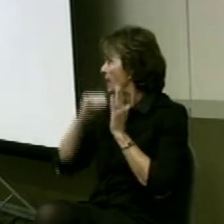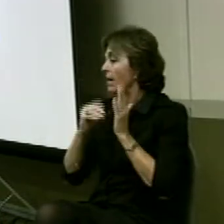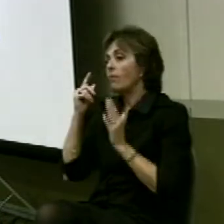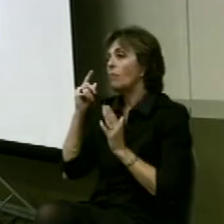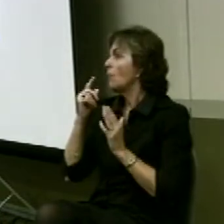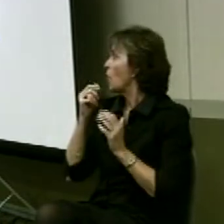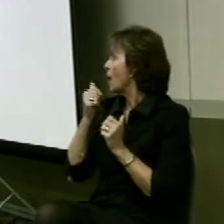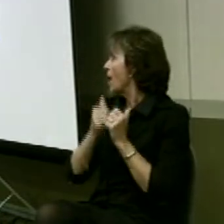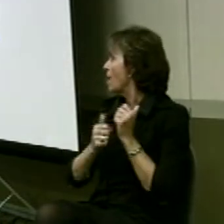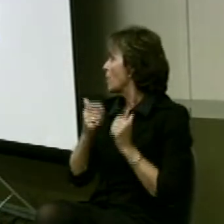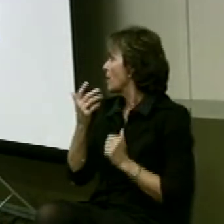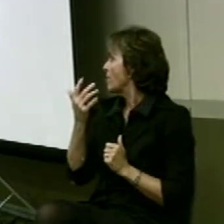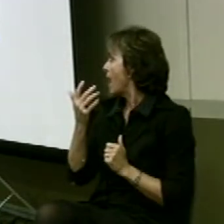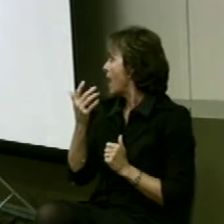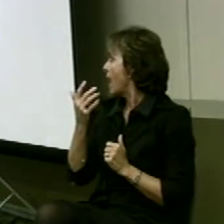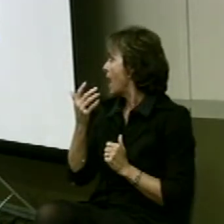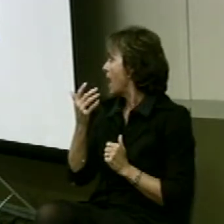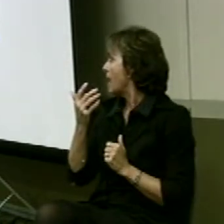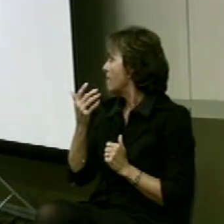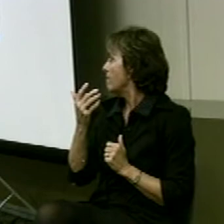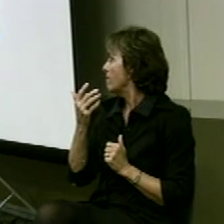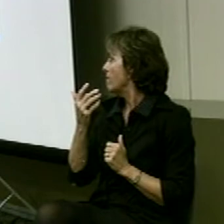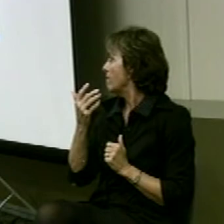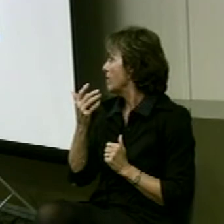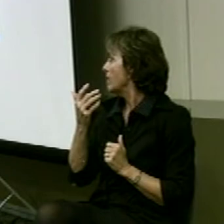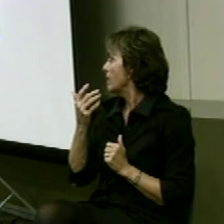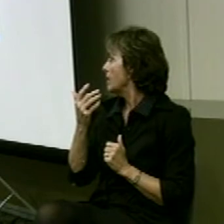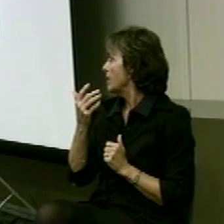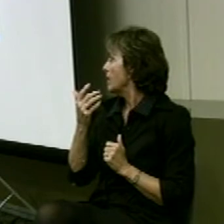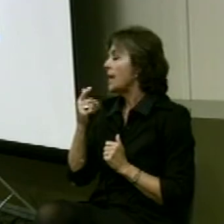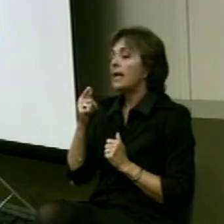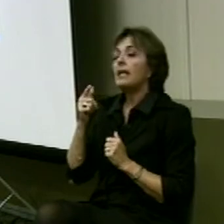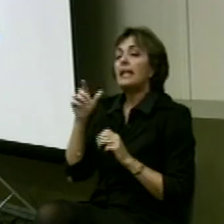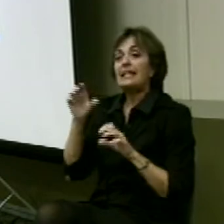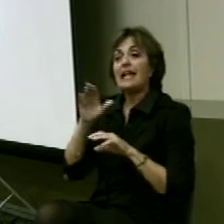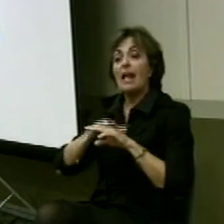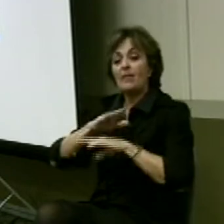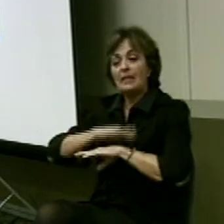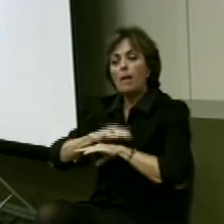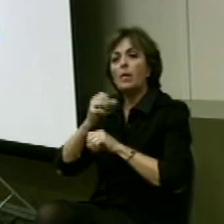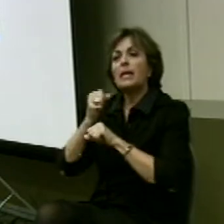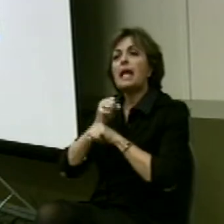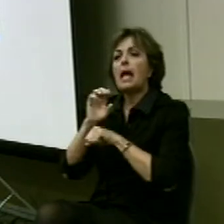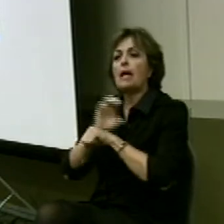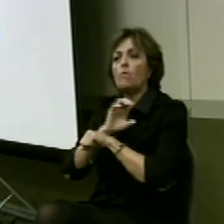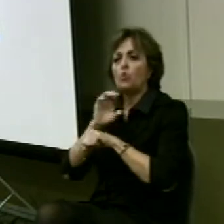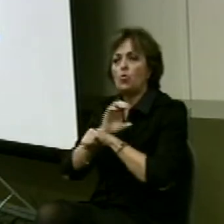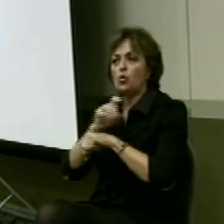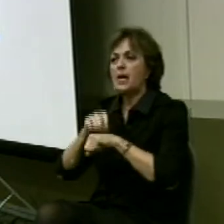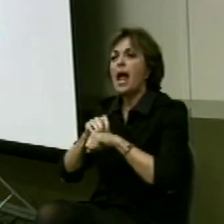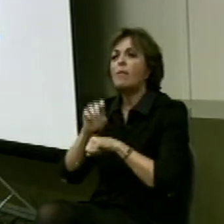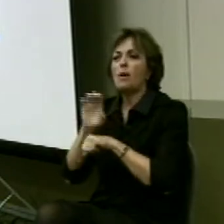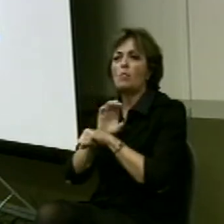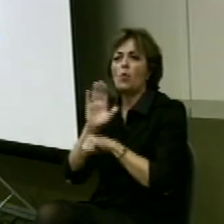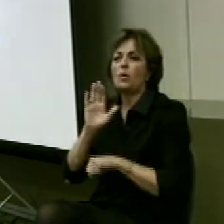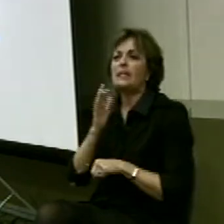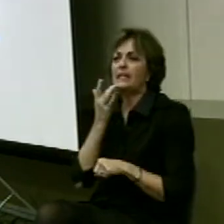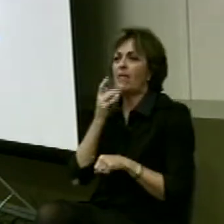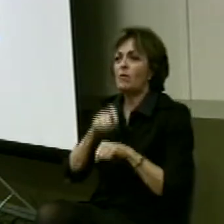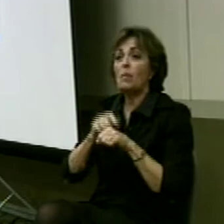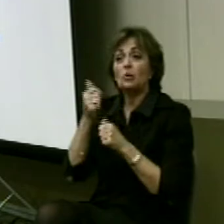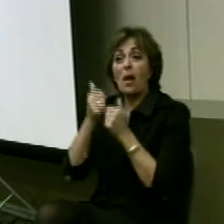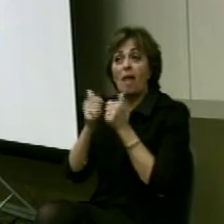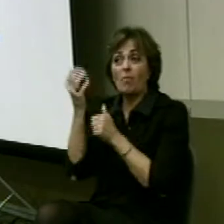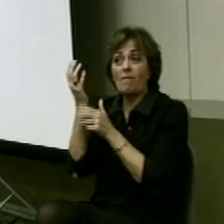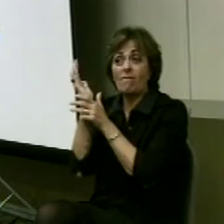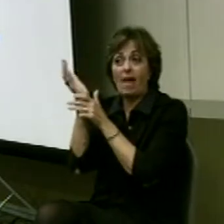we charted this, for every 5 minutes that he did something at a table, he got computer time. Computer was his favorite